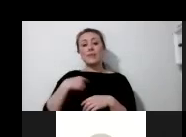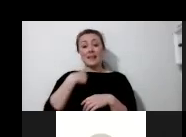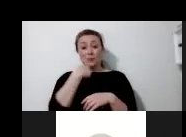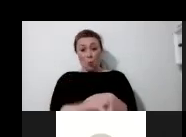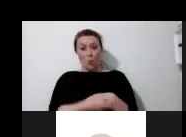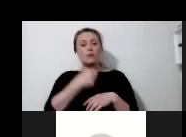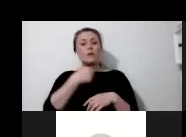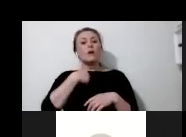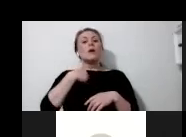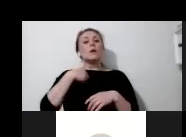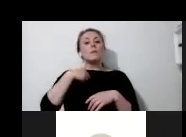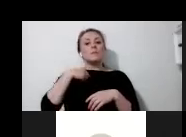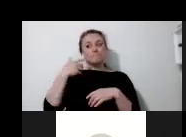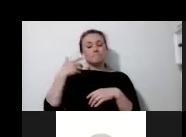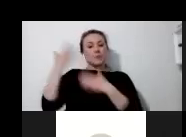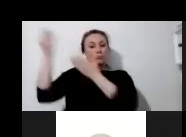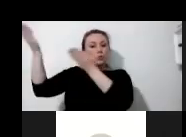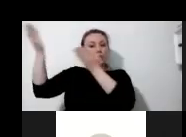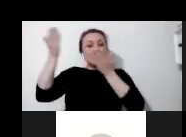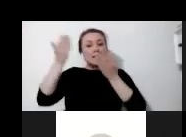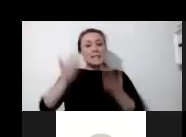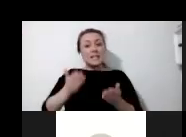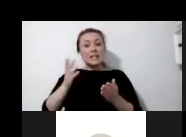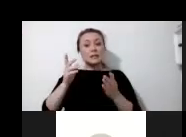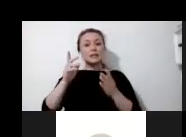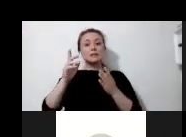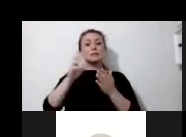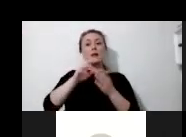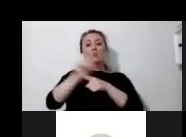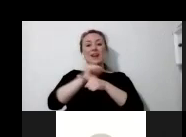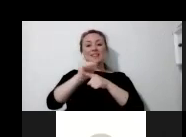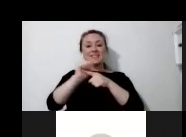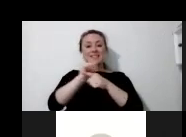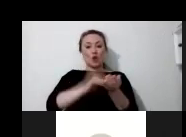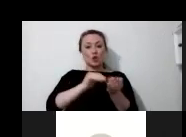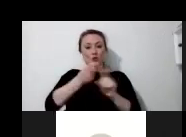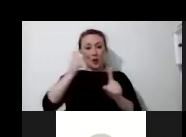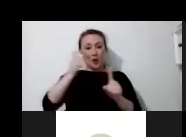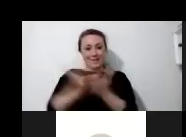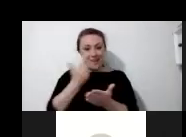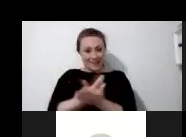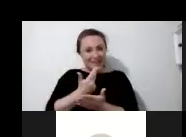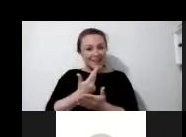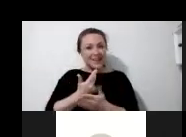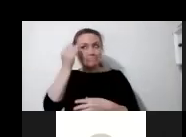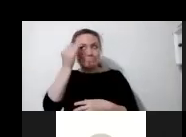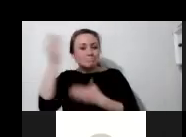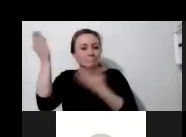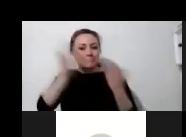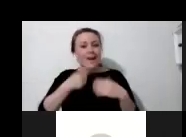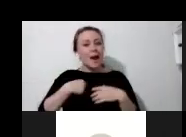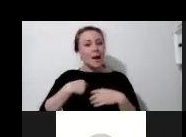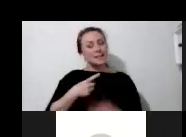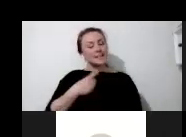resident from Ghana, another thing, a wonderful thing Dr. Kizo said, he said, I would like the